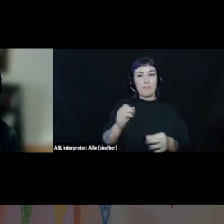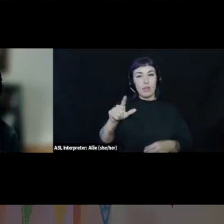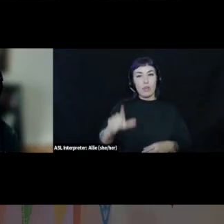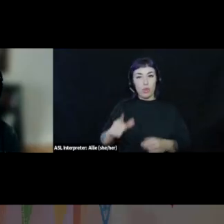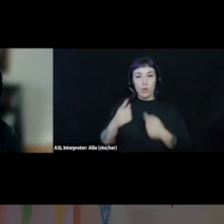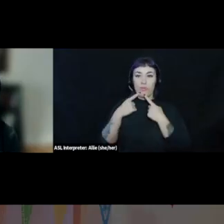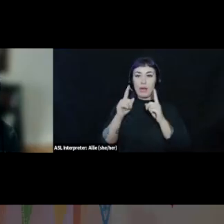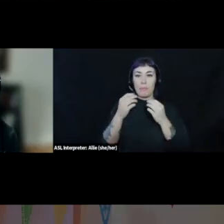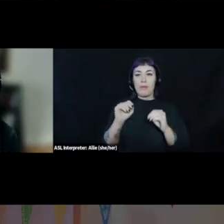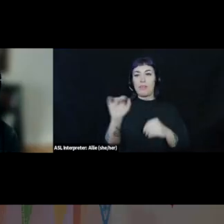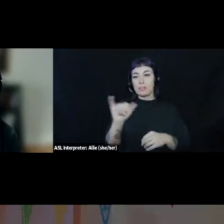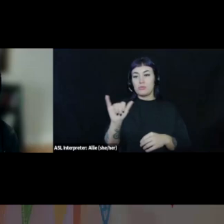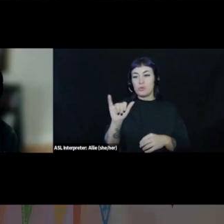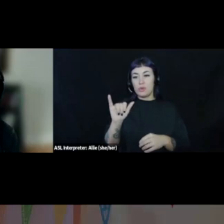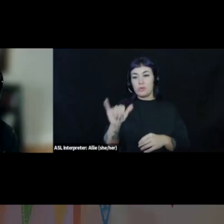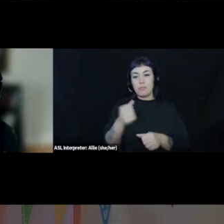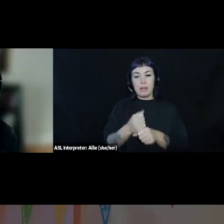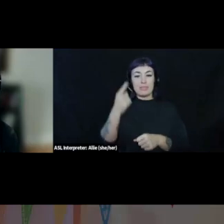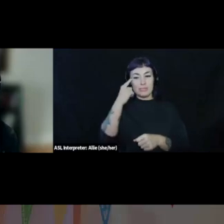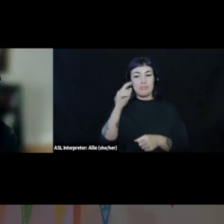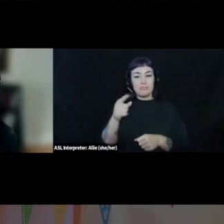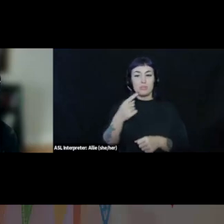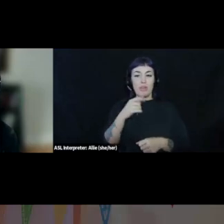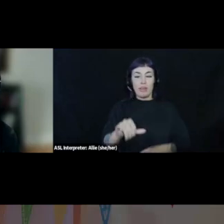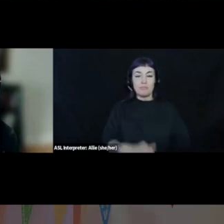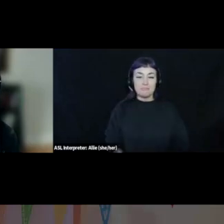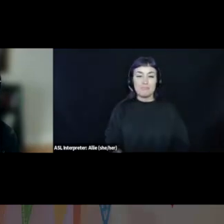efficacy method as well. So that it makes sense that you would say that.